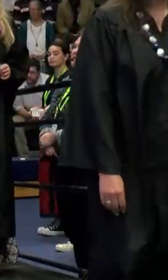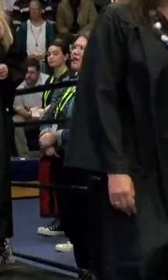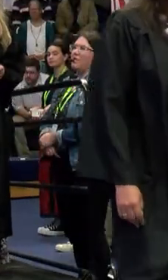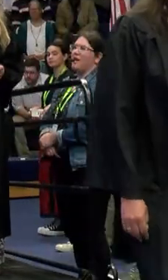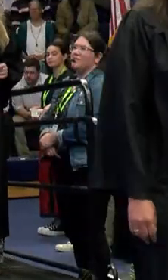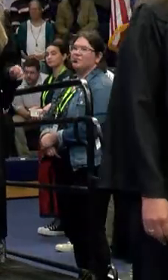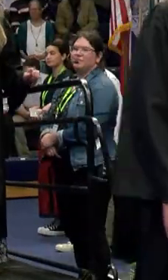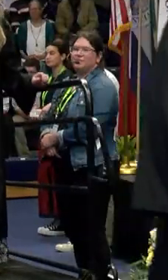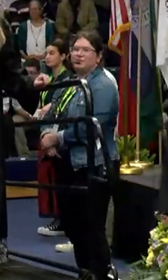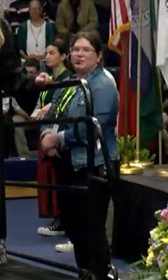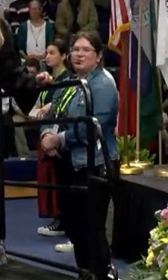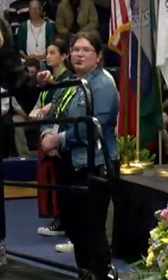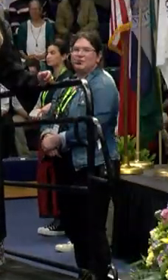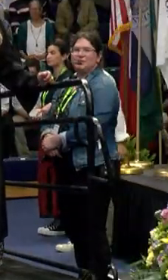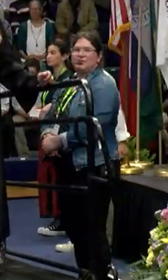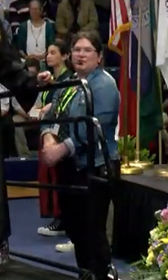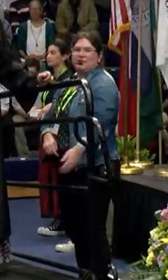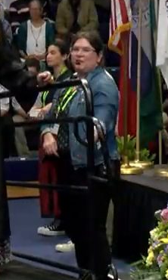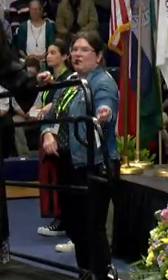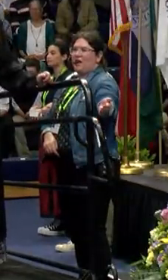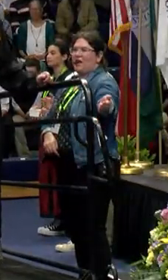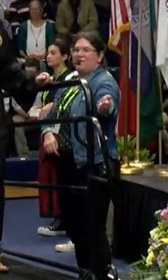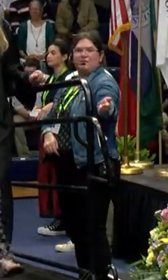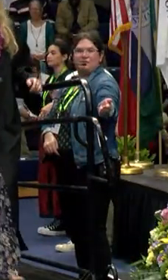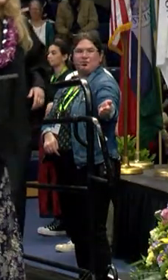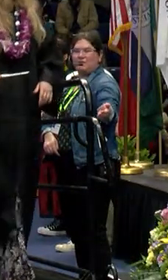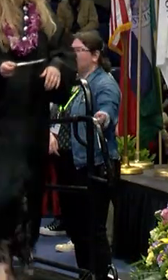Tawny Elizabeth Kemp.